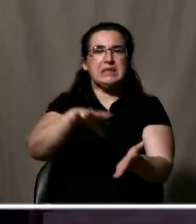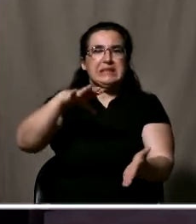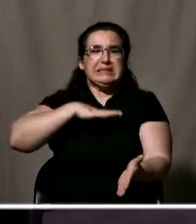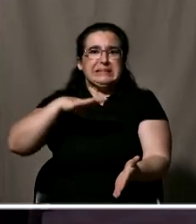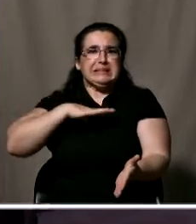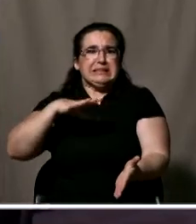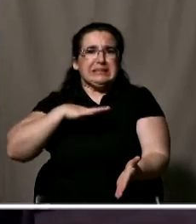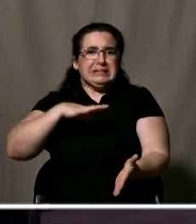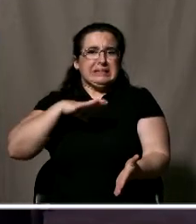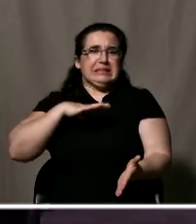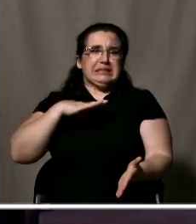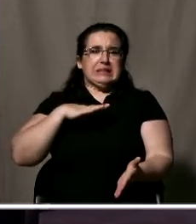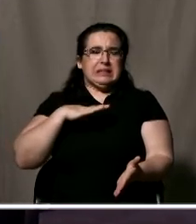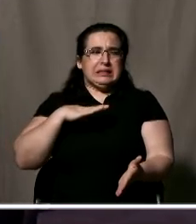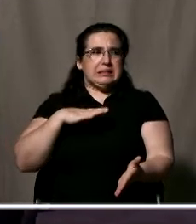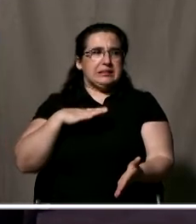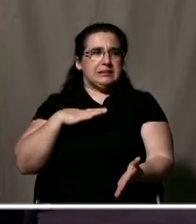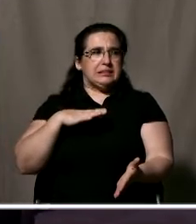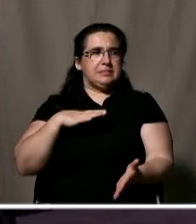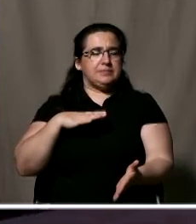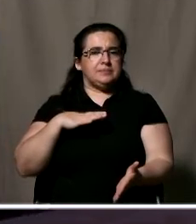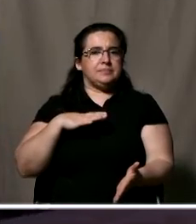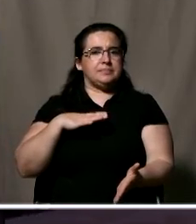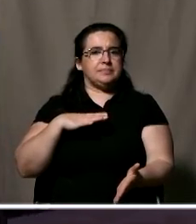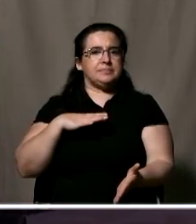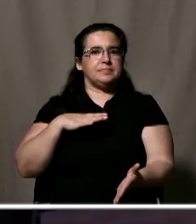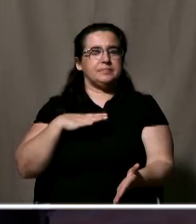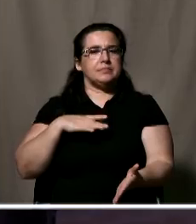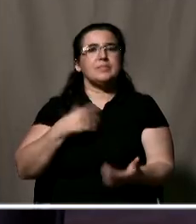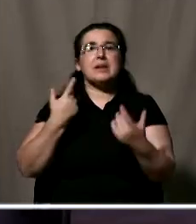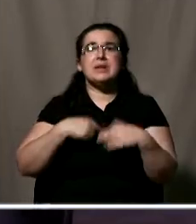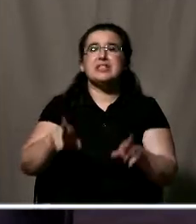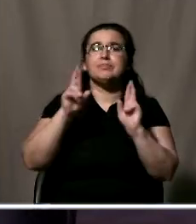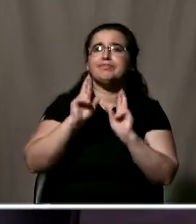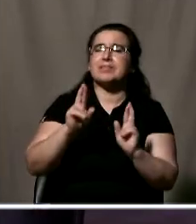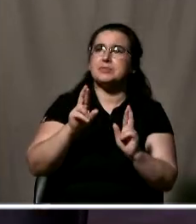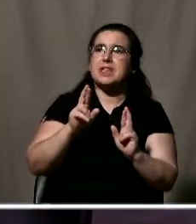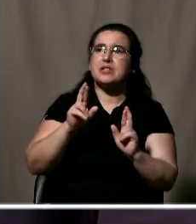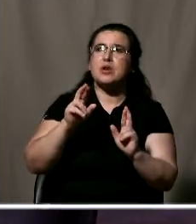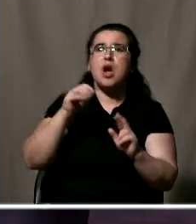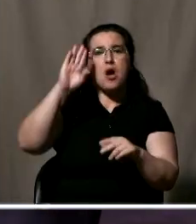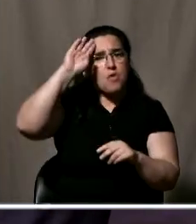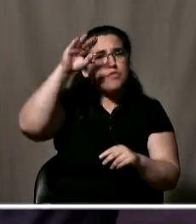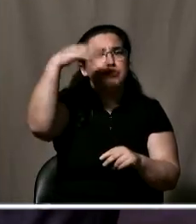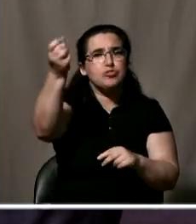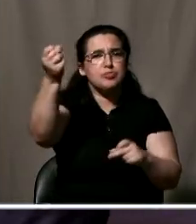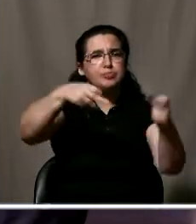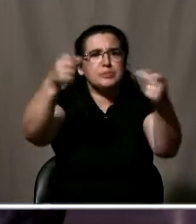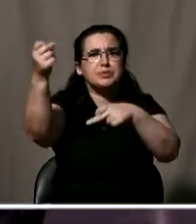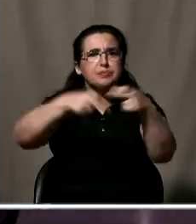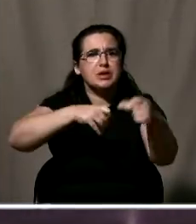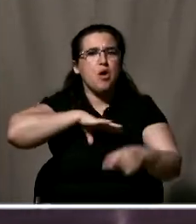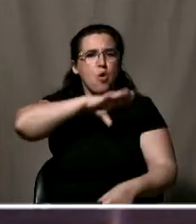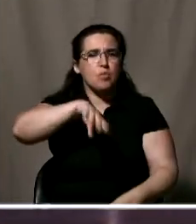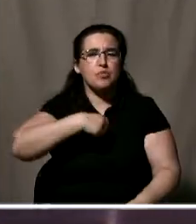for looking or the expectation of those things that are coming on the earth. Na expectativa das coisas que acontecerão ao mundo. The